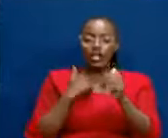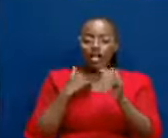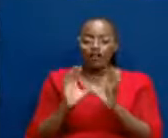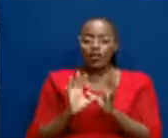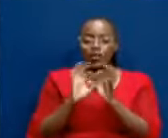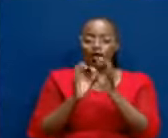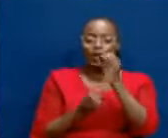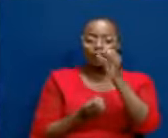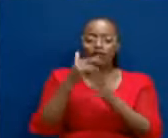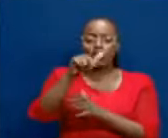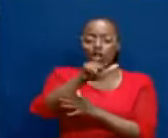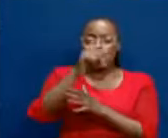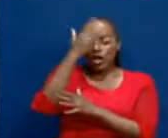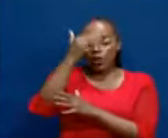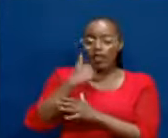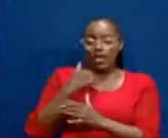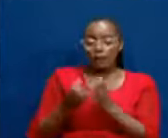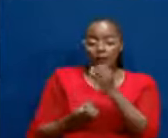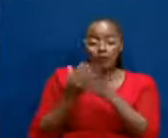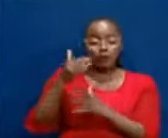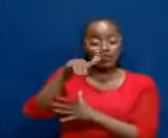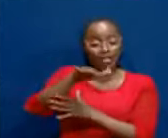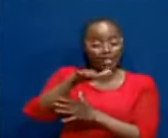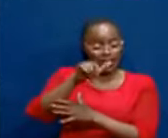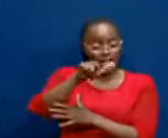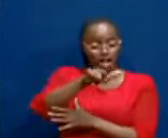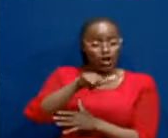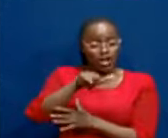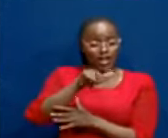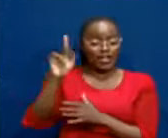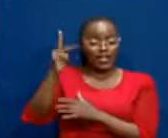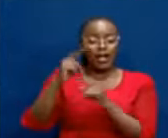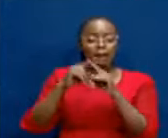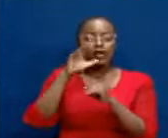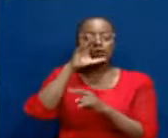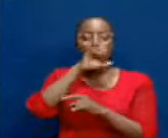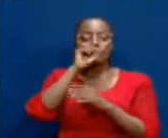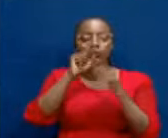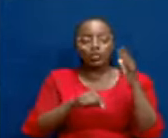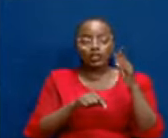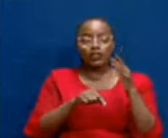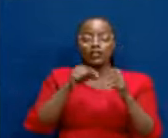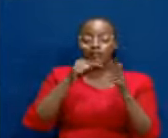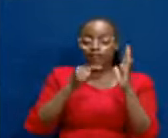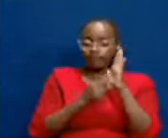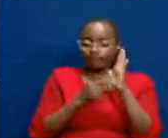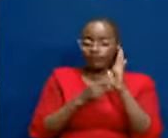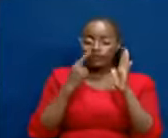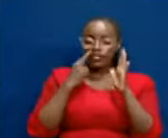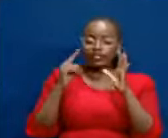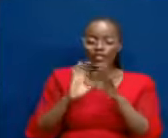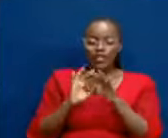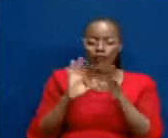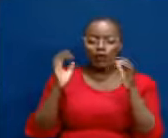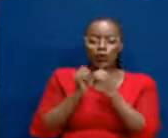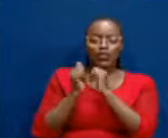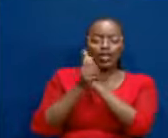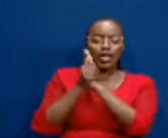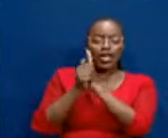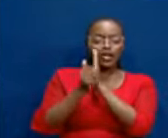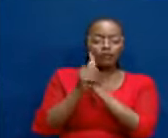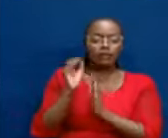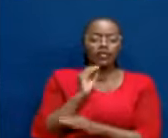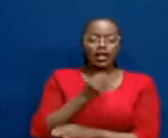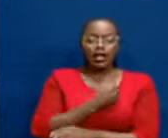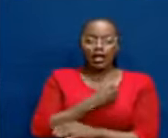would be produced locally because they are produced here. But what we keep on missing, and this is what I find the disconnect with our experts,